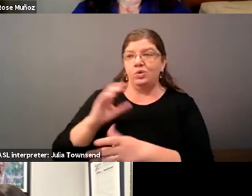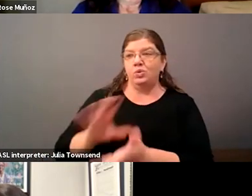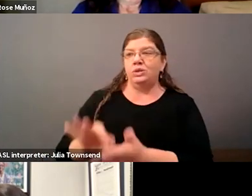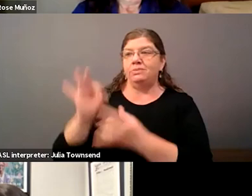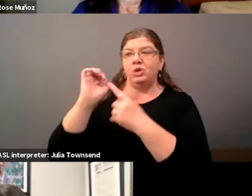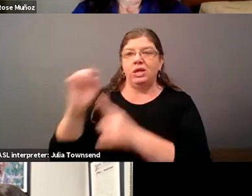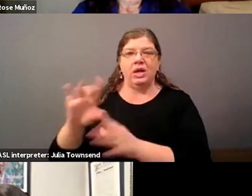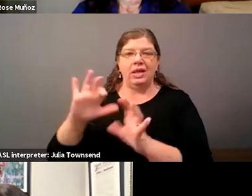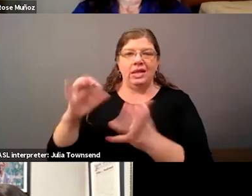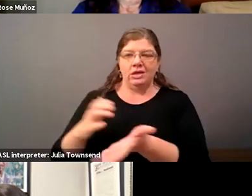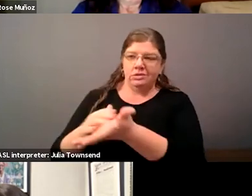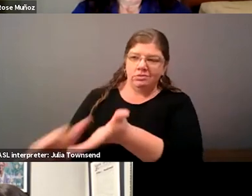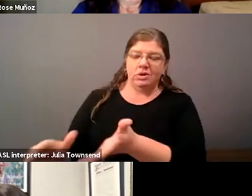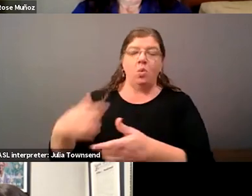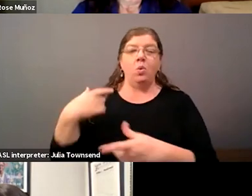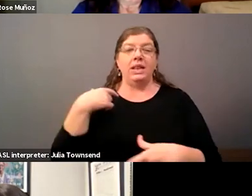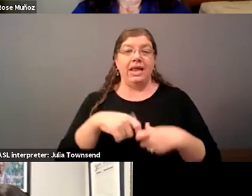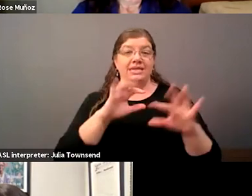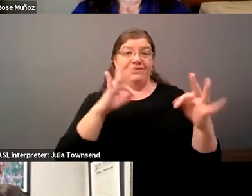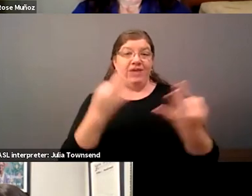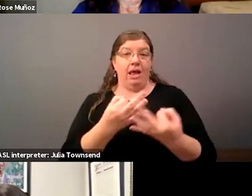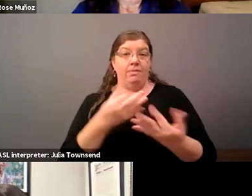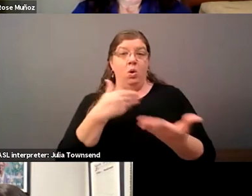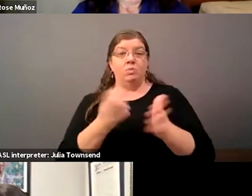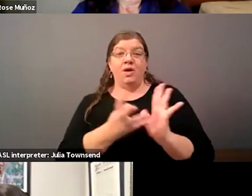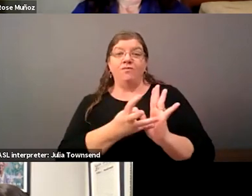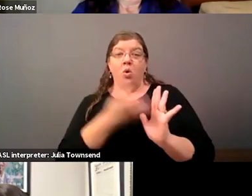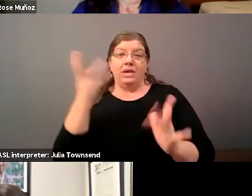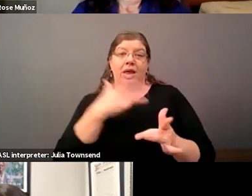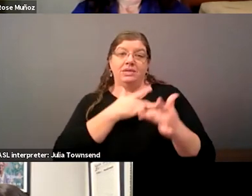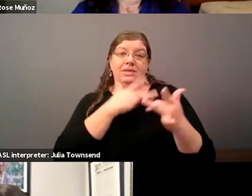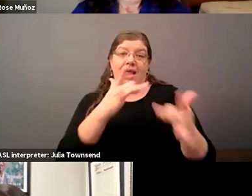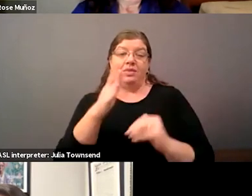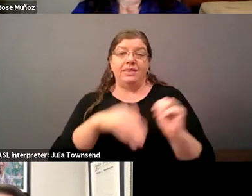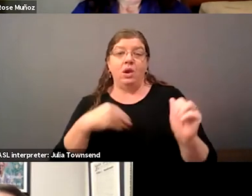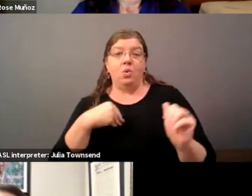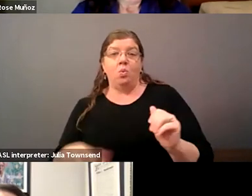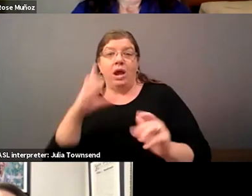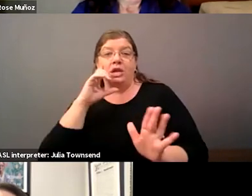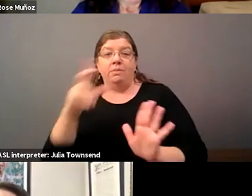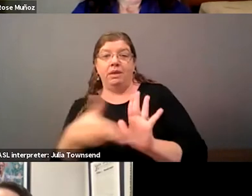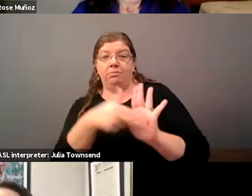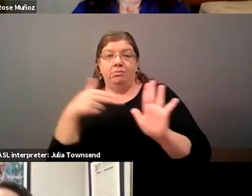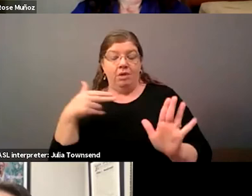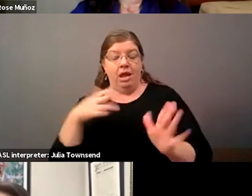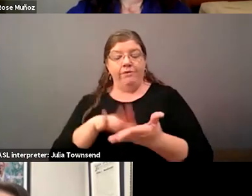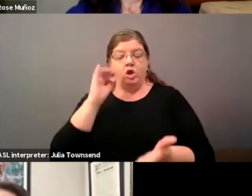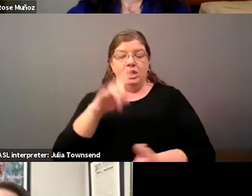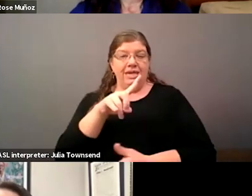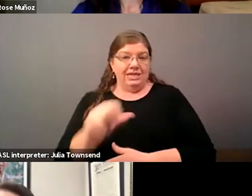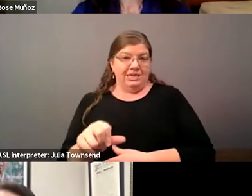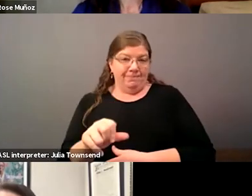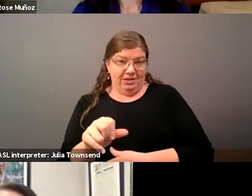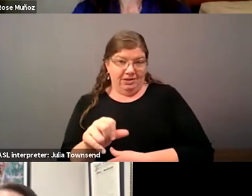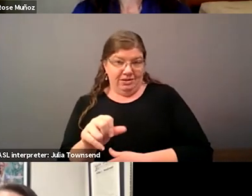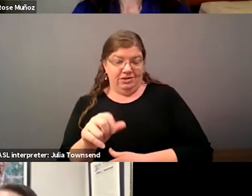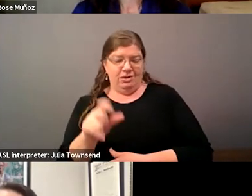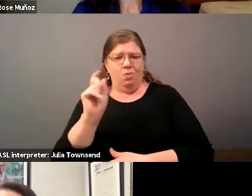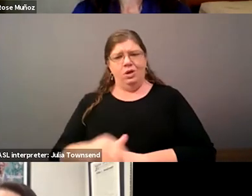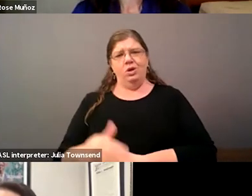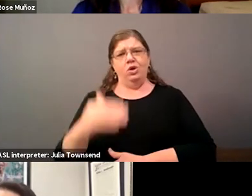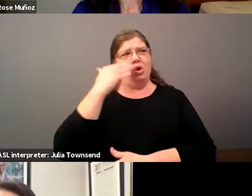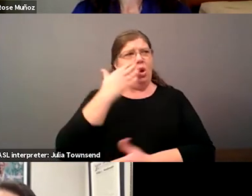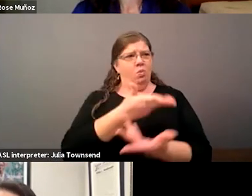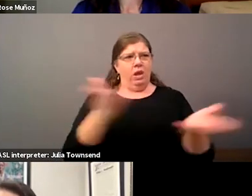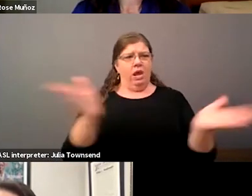classes with latinx families almost four times as likely than their white peers to be identified as having learning disabilities we need to know as a